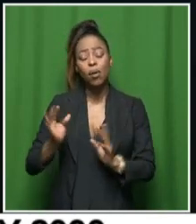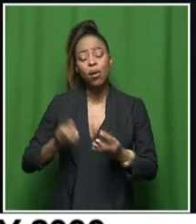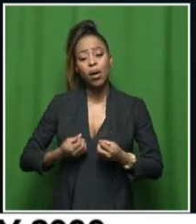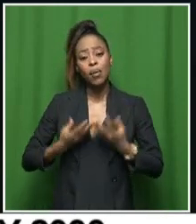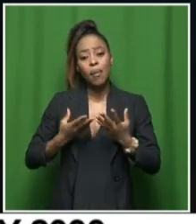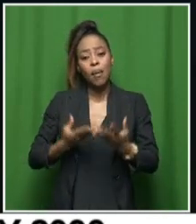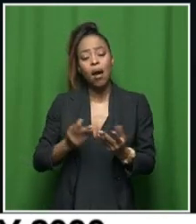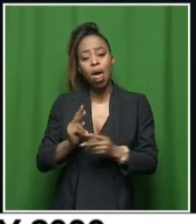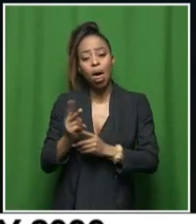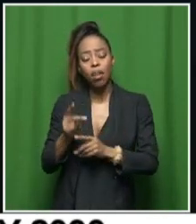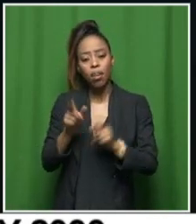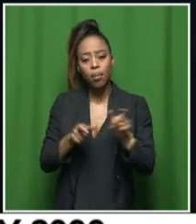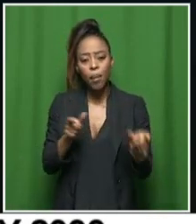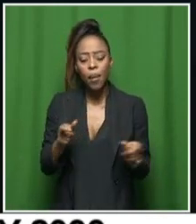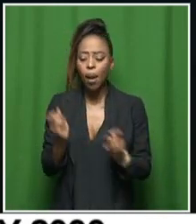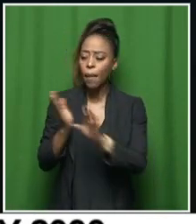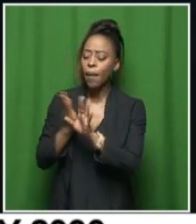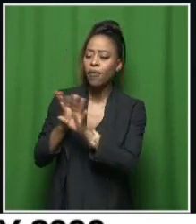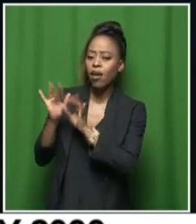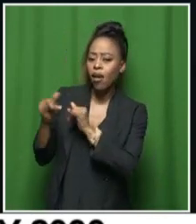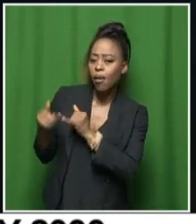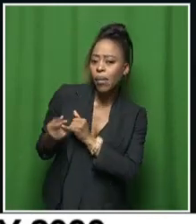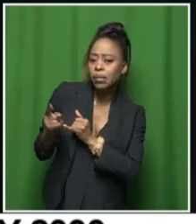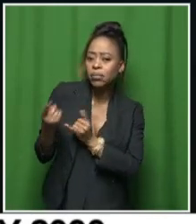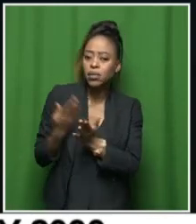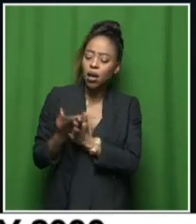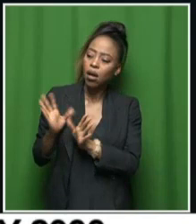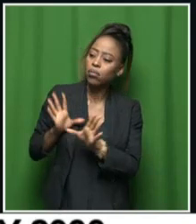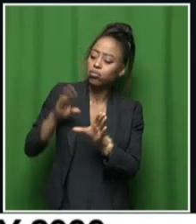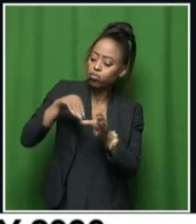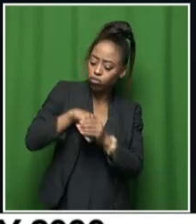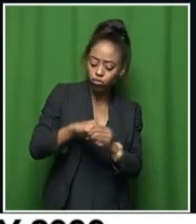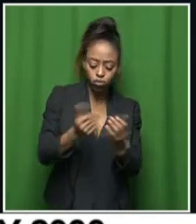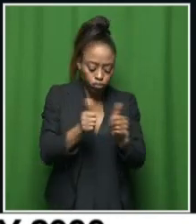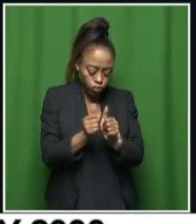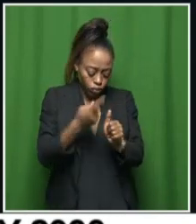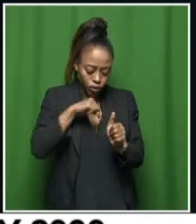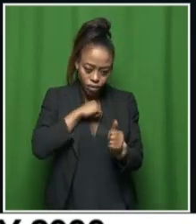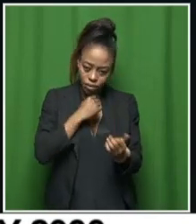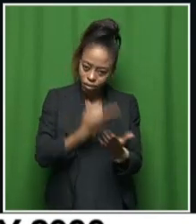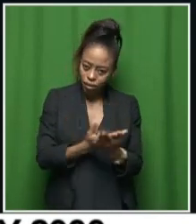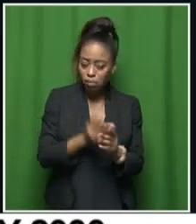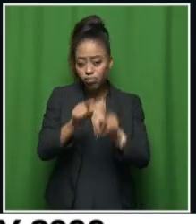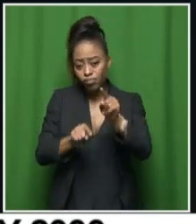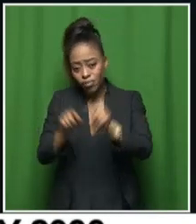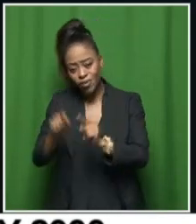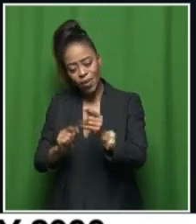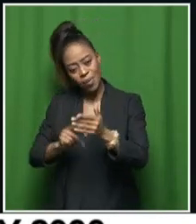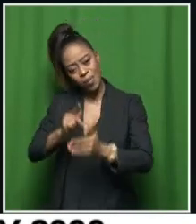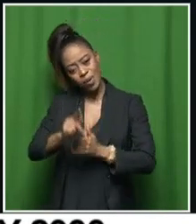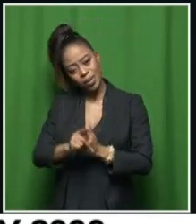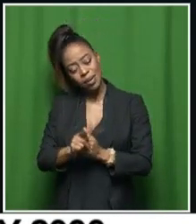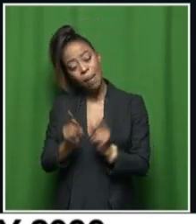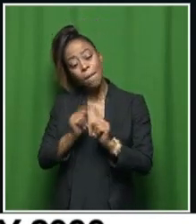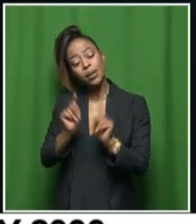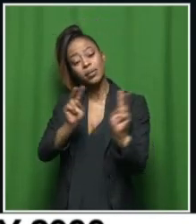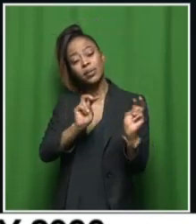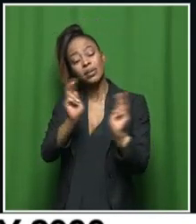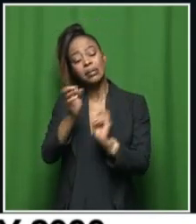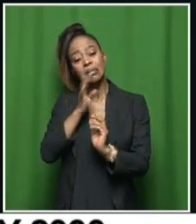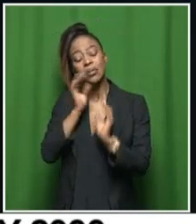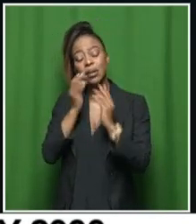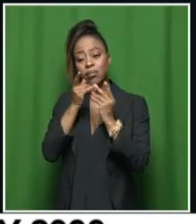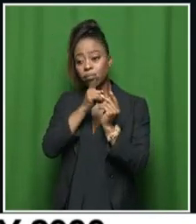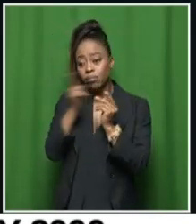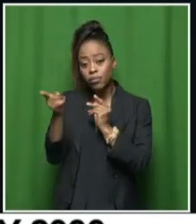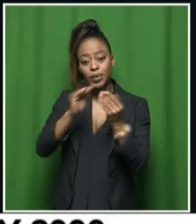other partners, other private sector players to want to collaborate with us on different projects as well. In terms of the greater